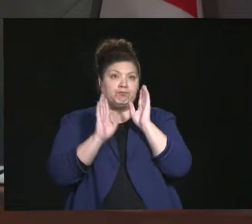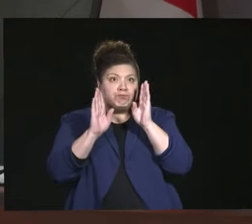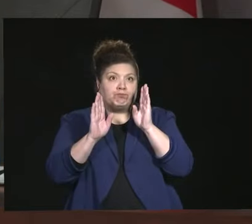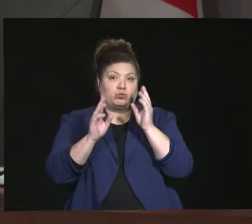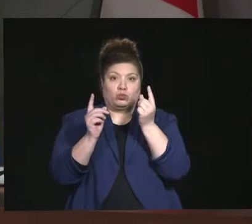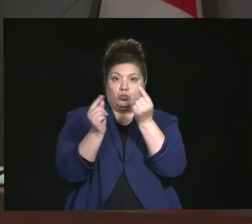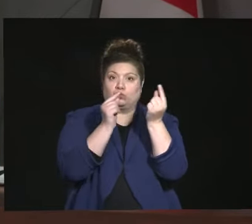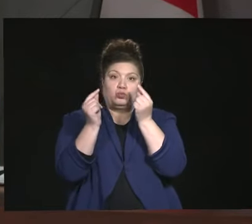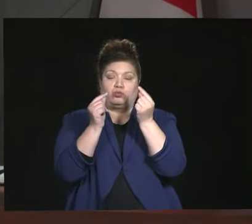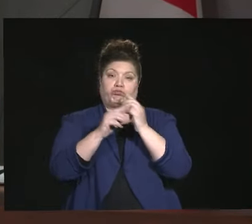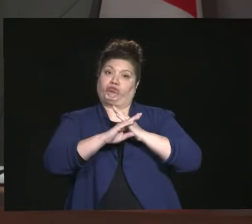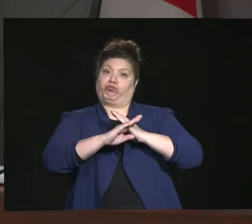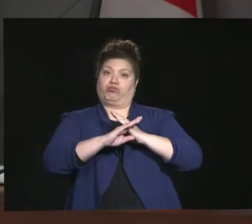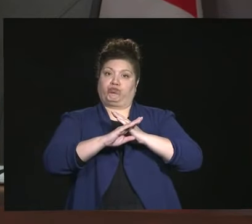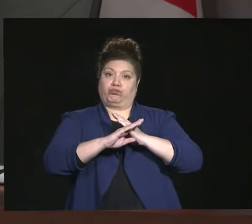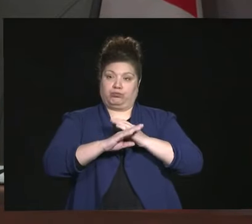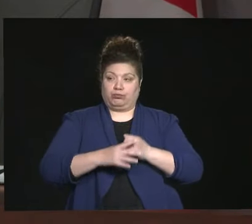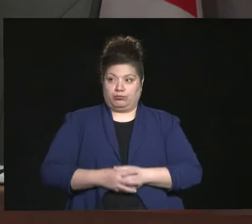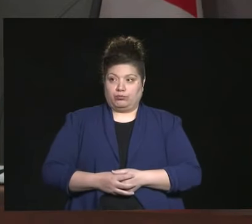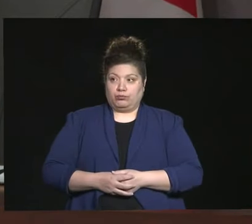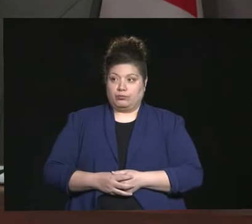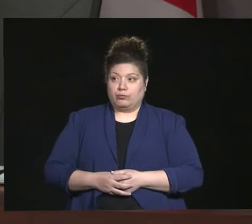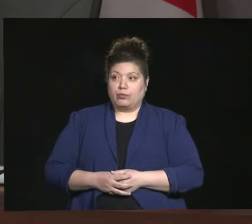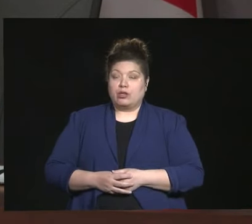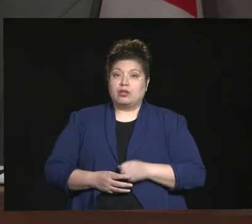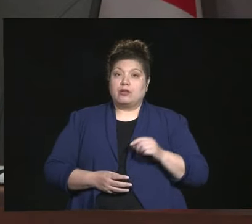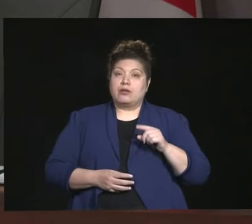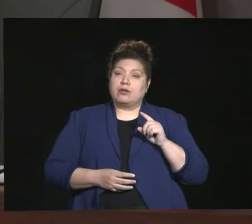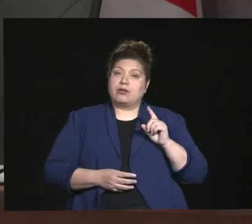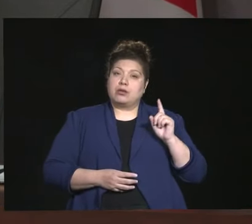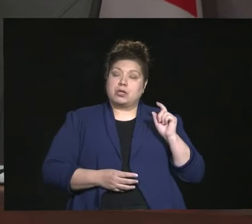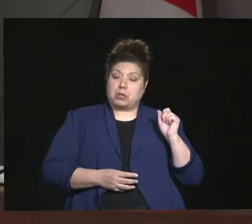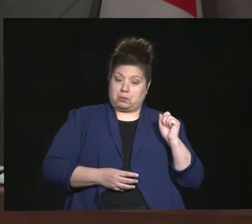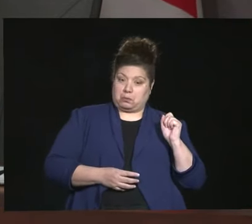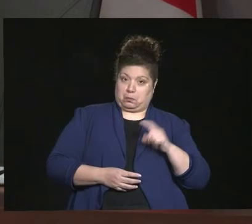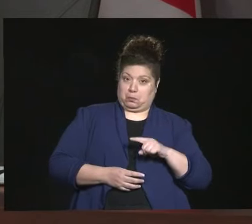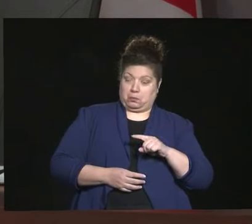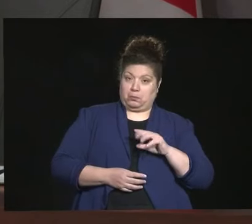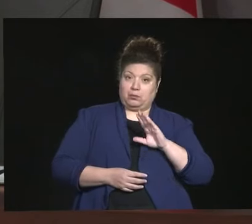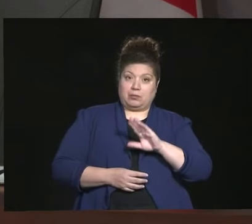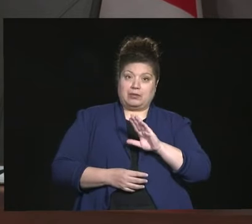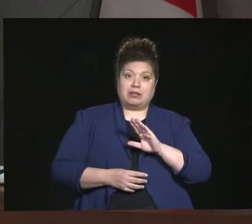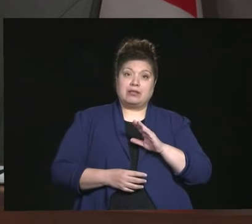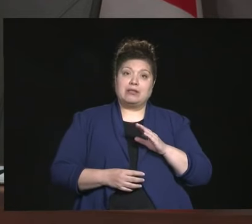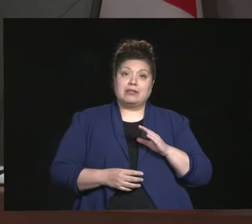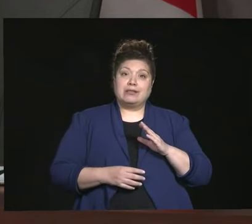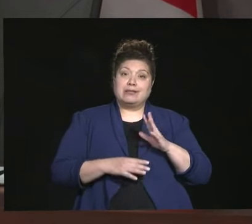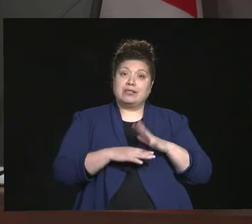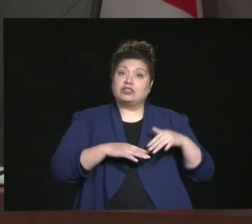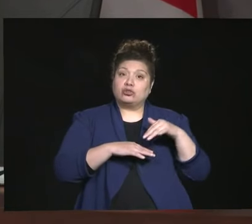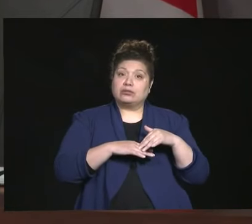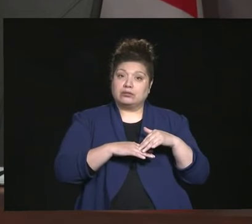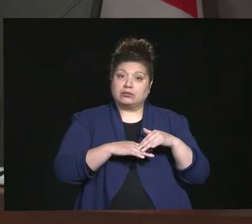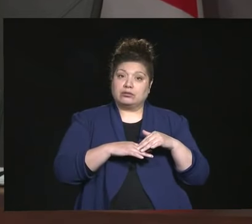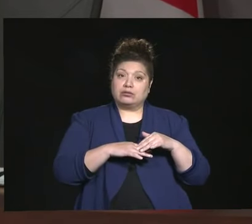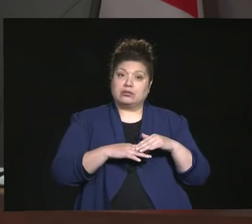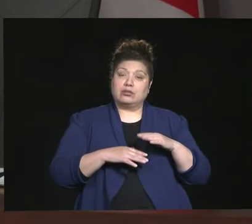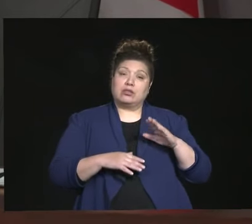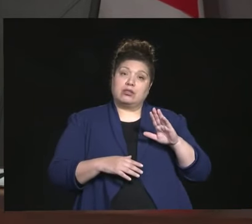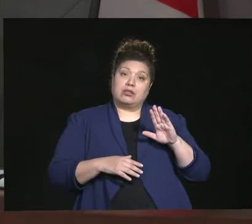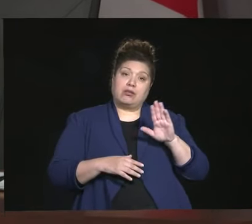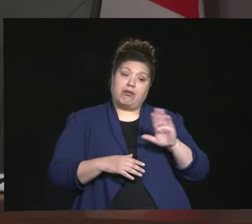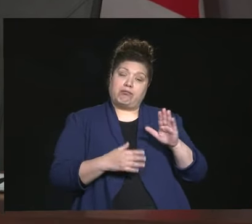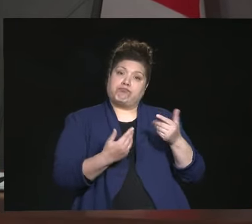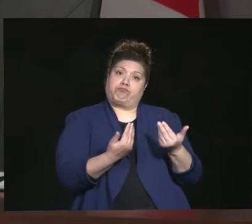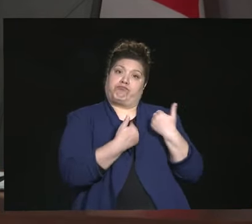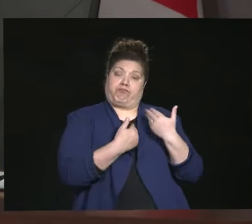And just as a follow-up, the Indigenous file is a big part of the work that I do, and in speaking just in